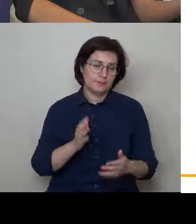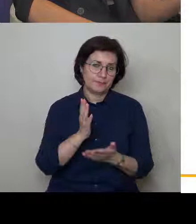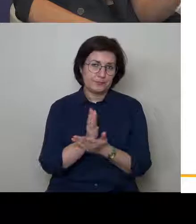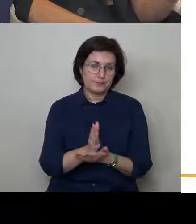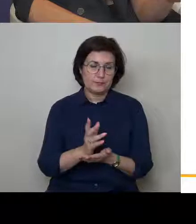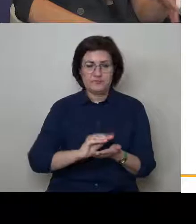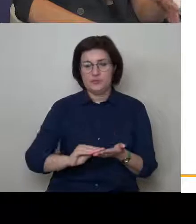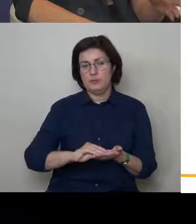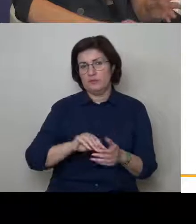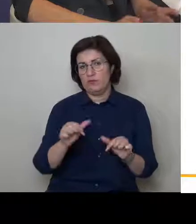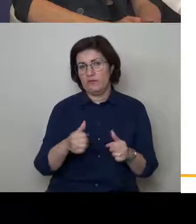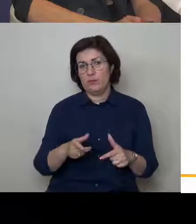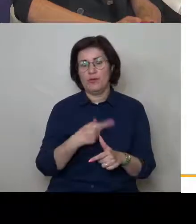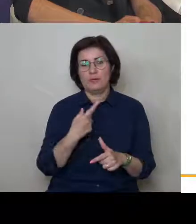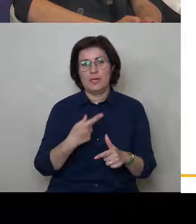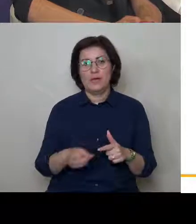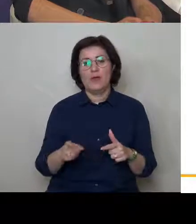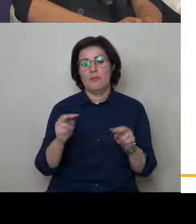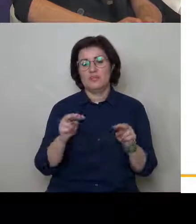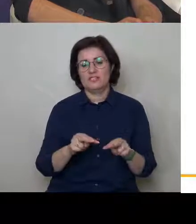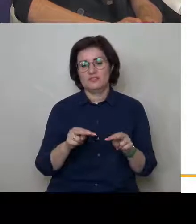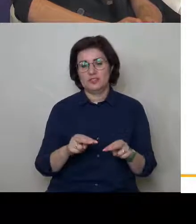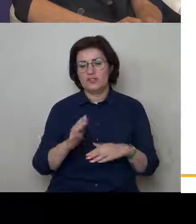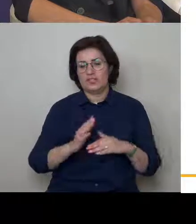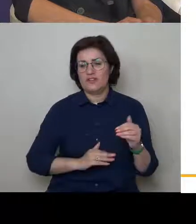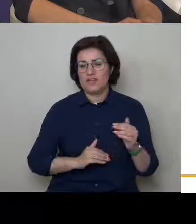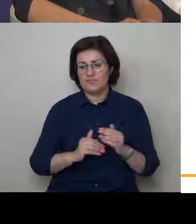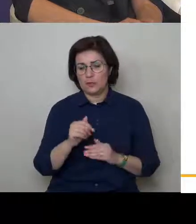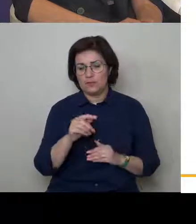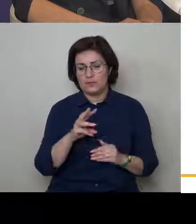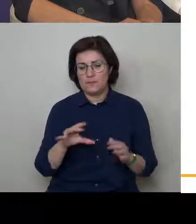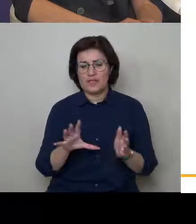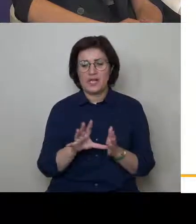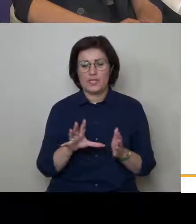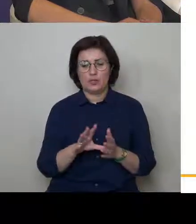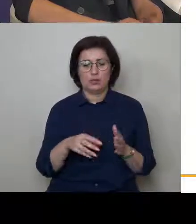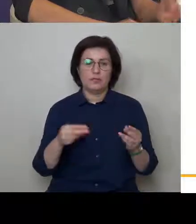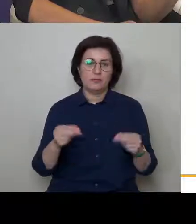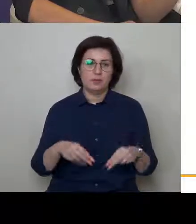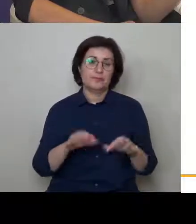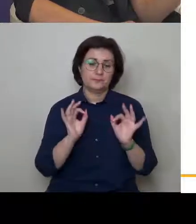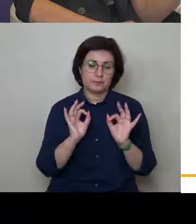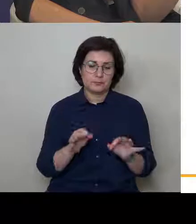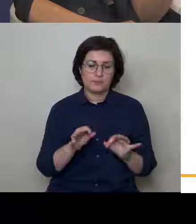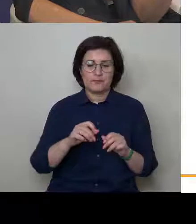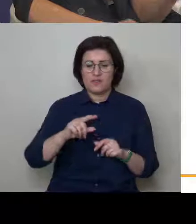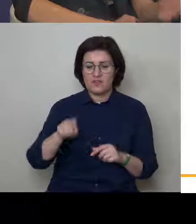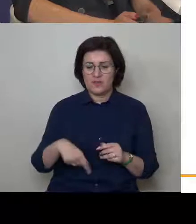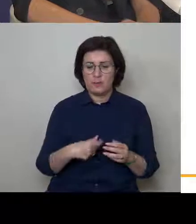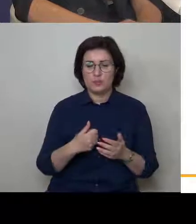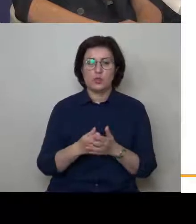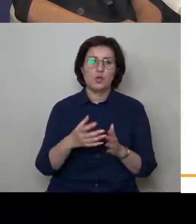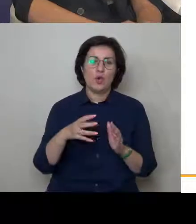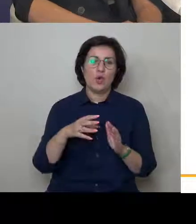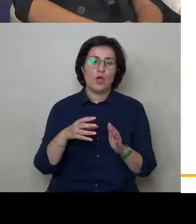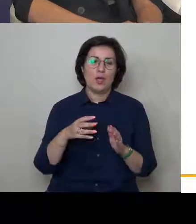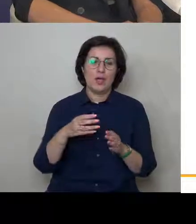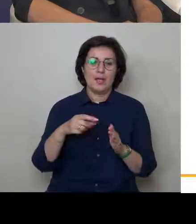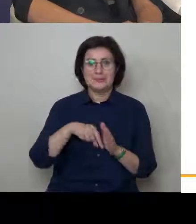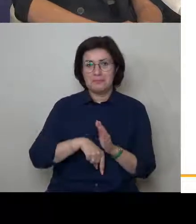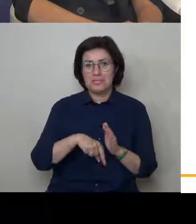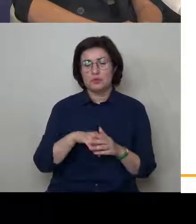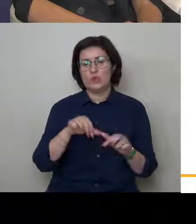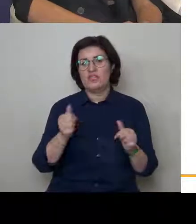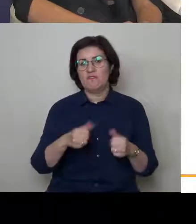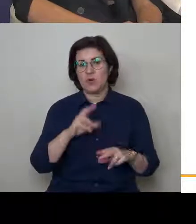commission receives the complaint on paper or signed electronically would be considered the day of receipt of the